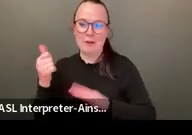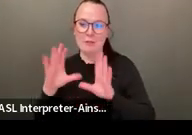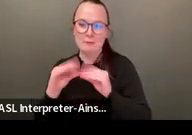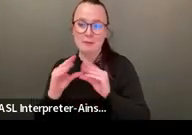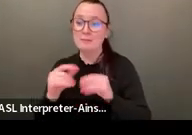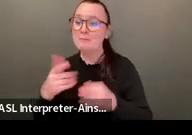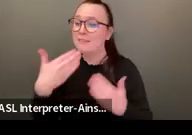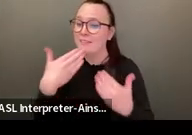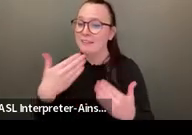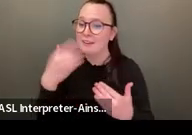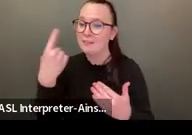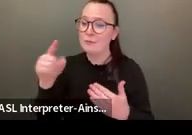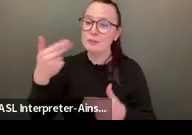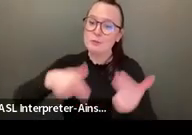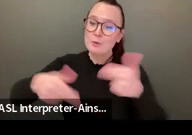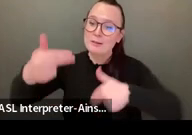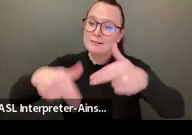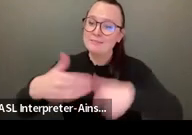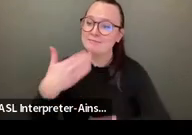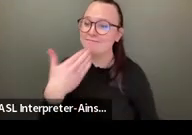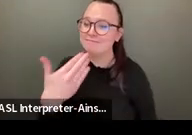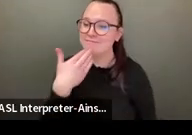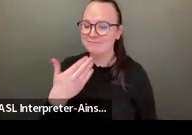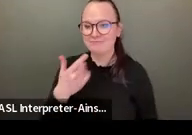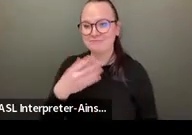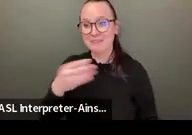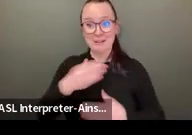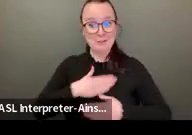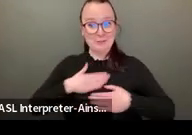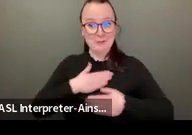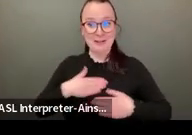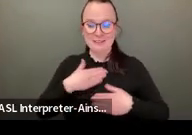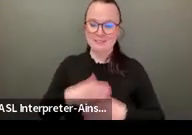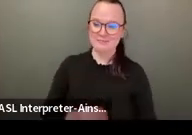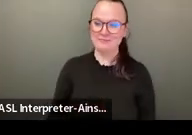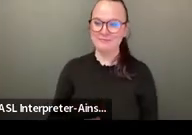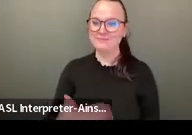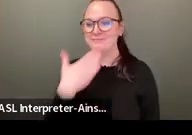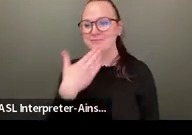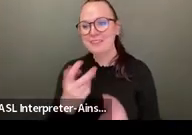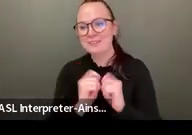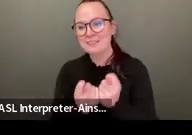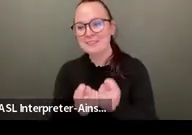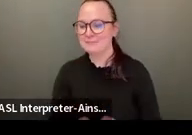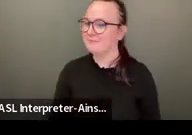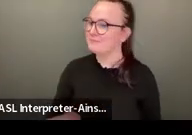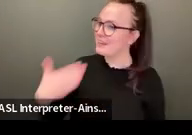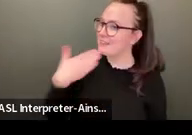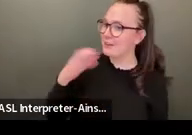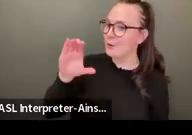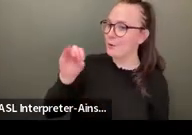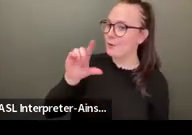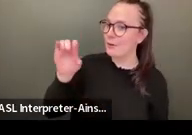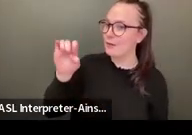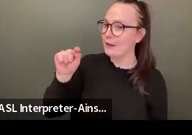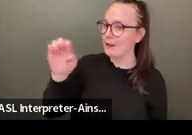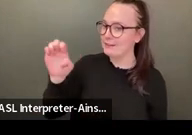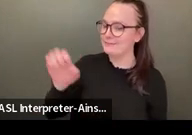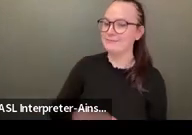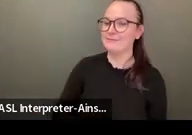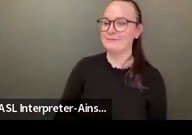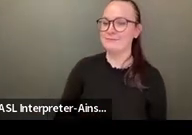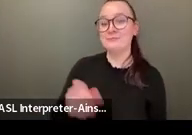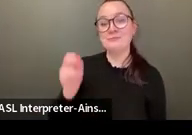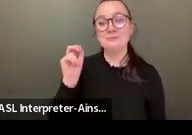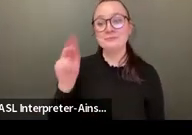us and have fun. Thank you, team. Thanks, Colette. All right, I'm going to